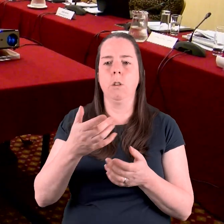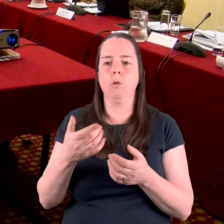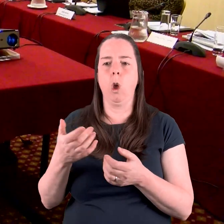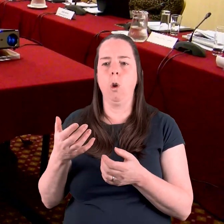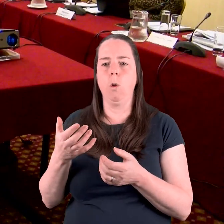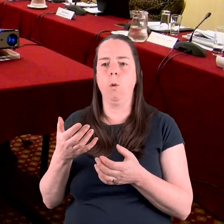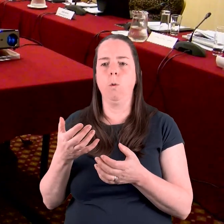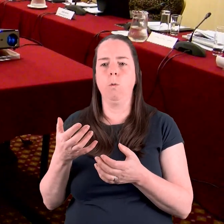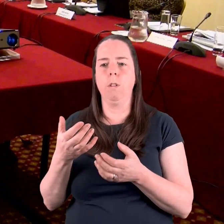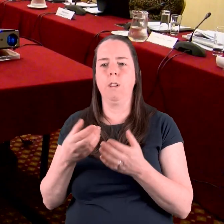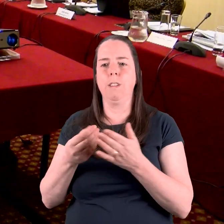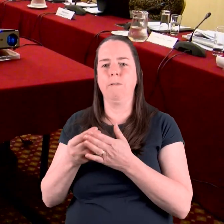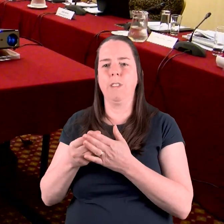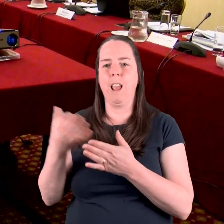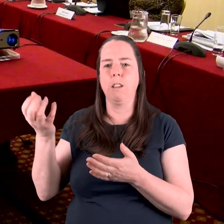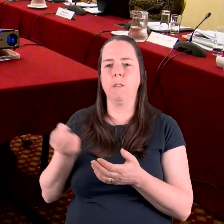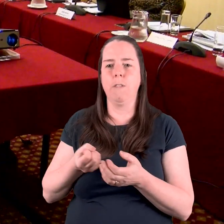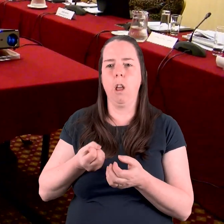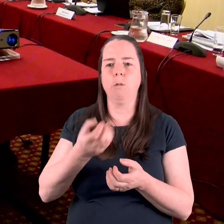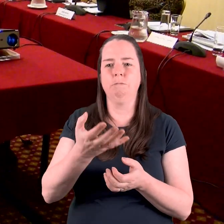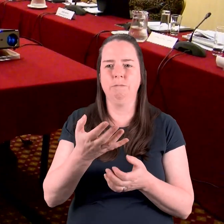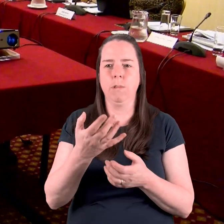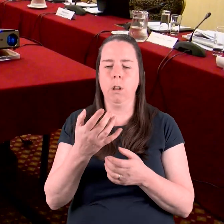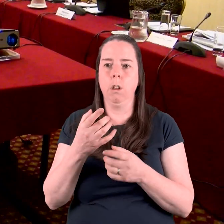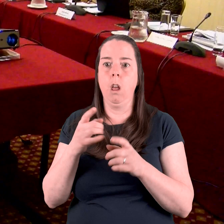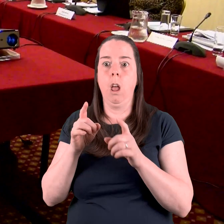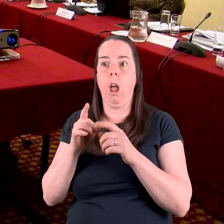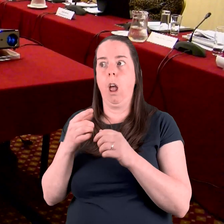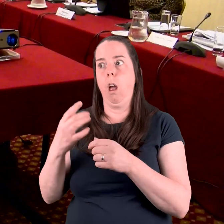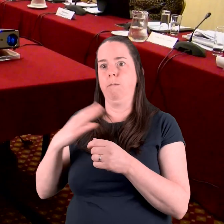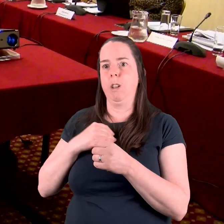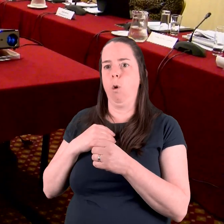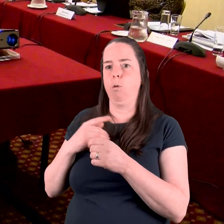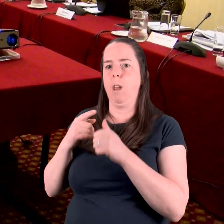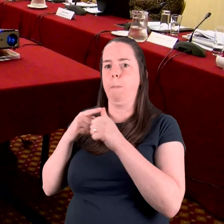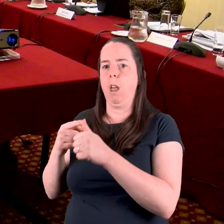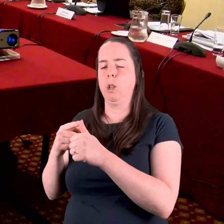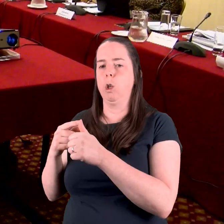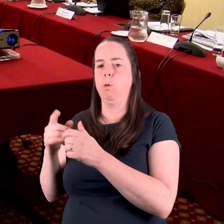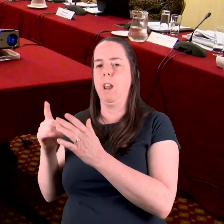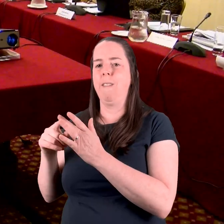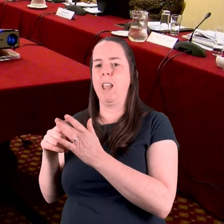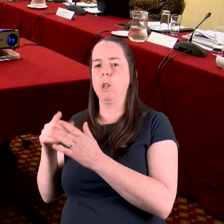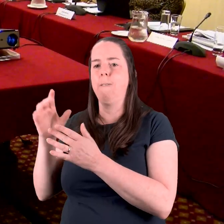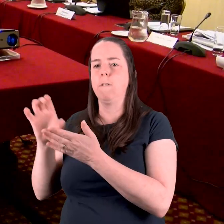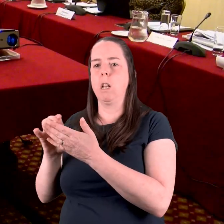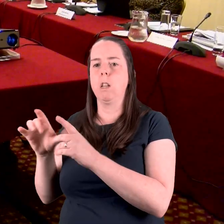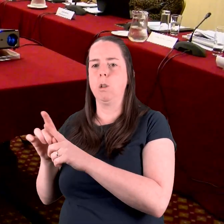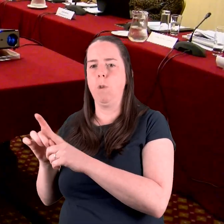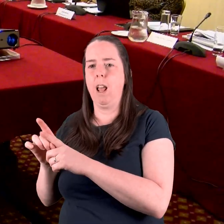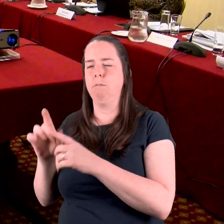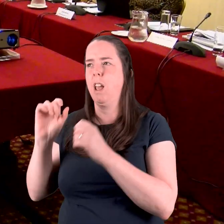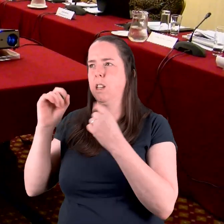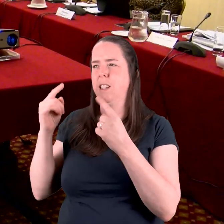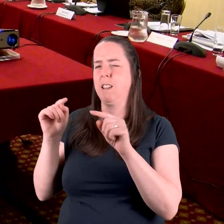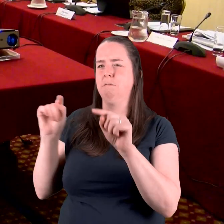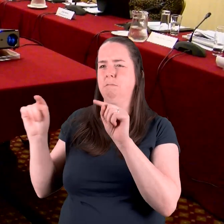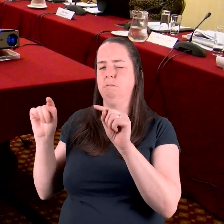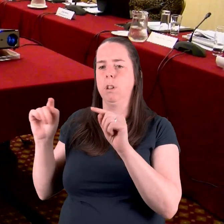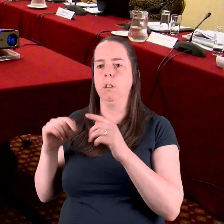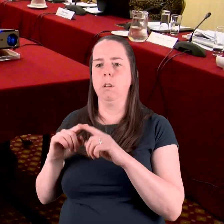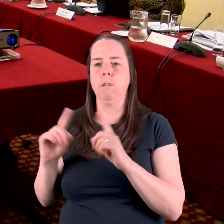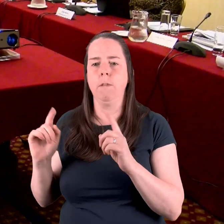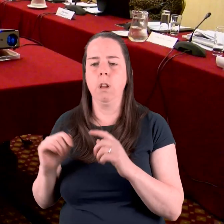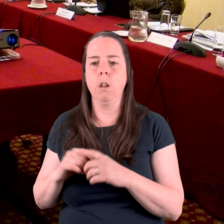getting out. So cash flow issues. Actually, I'm told that this applies to the Innovation Fund as well, although